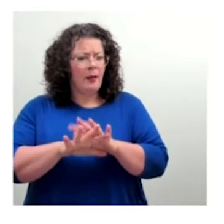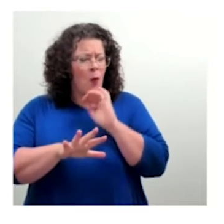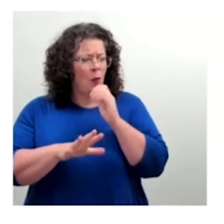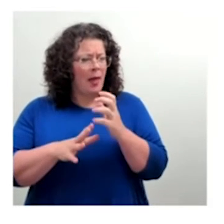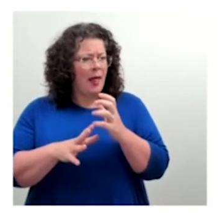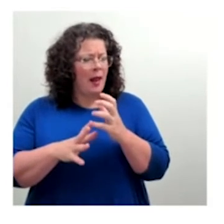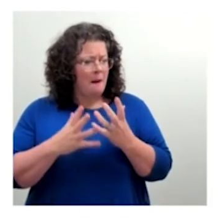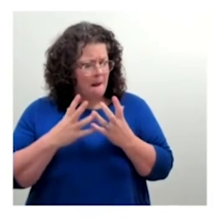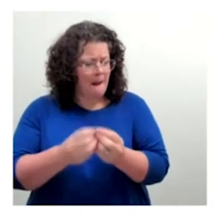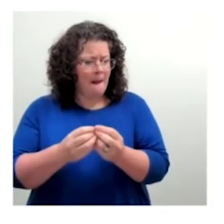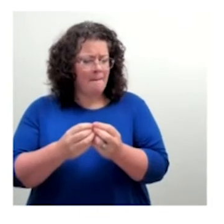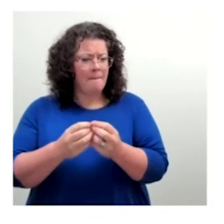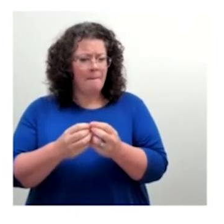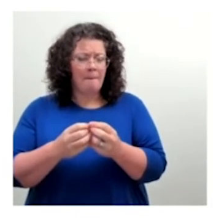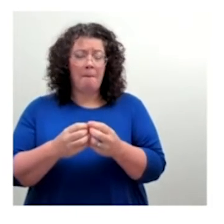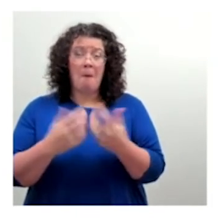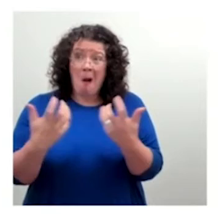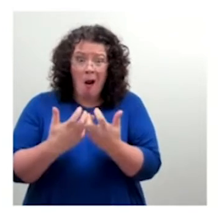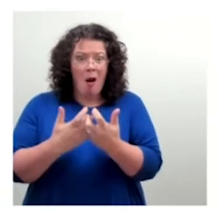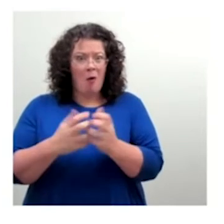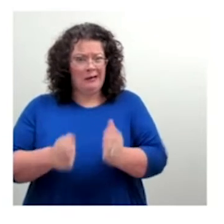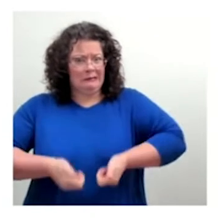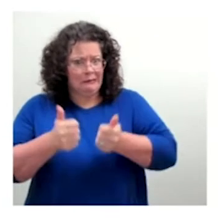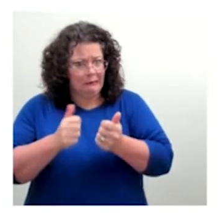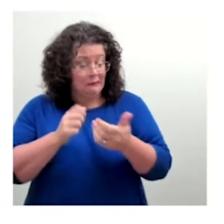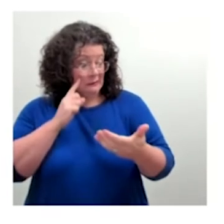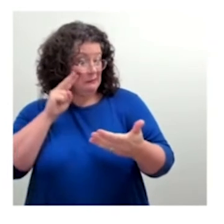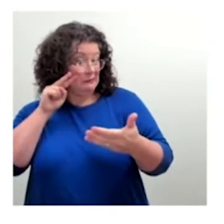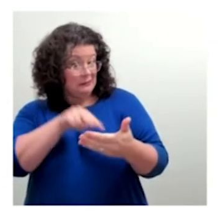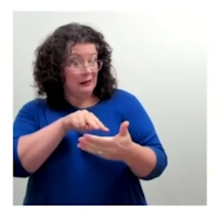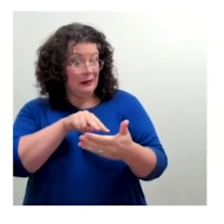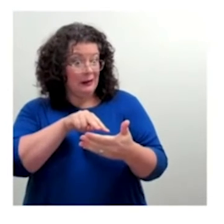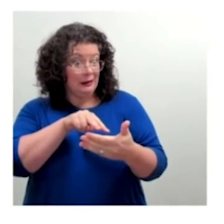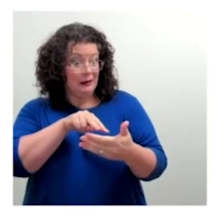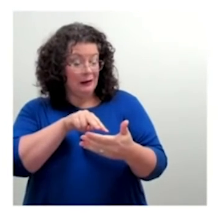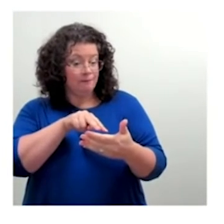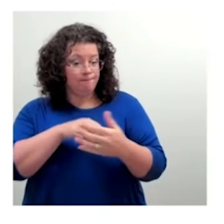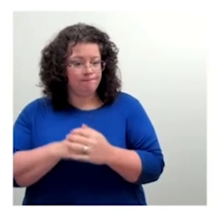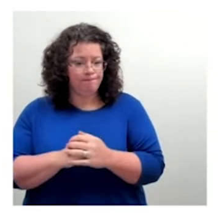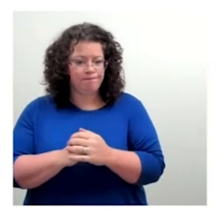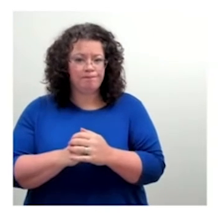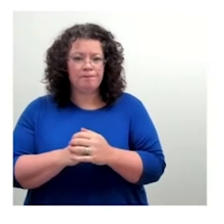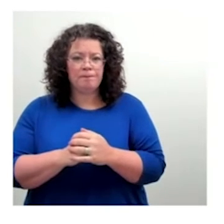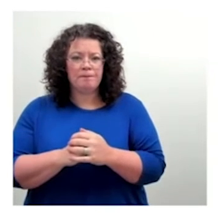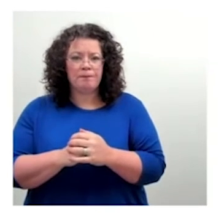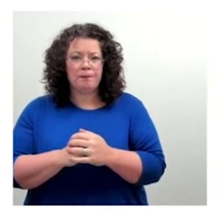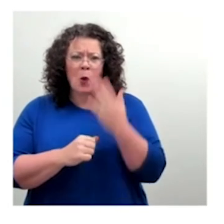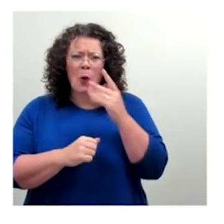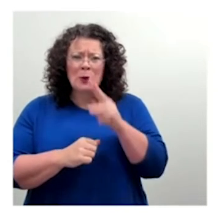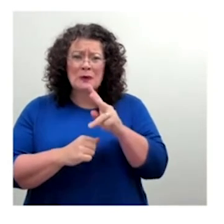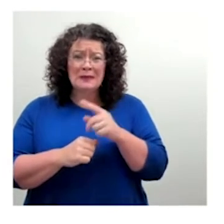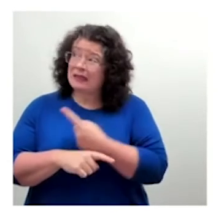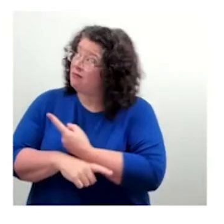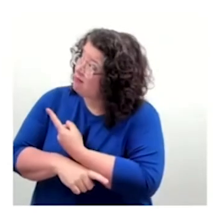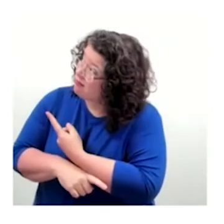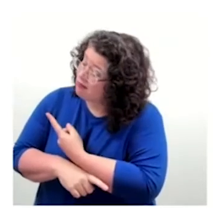look at this Gaussian blurred version of this map, this is a very, very slight degree of blurring that's applied. And generally speaking, everything's pretty much making